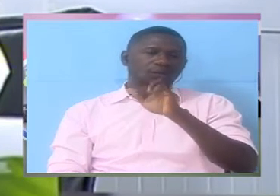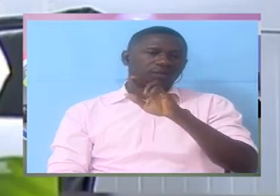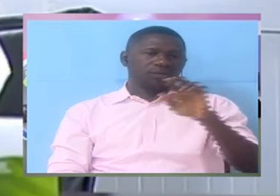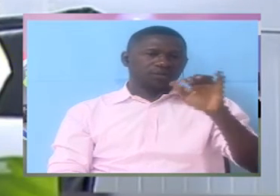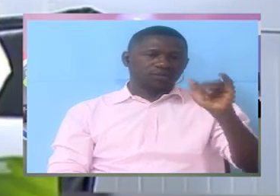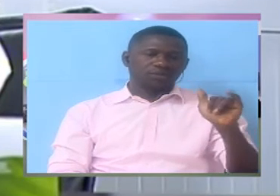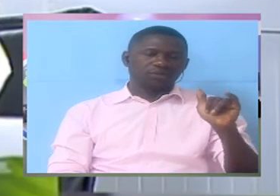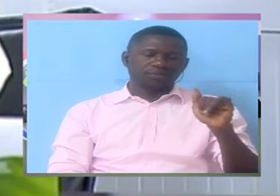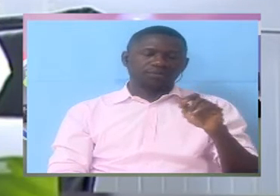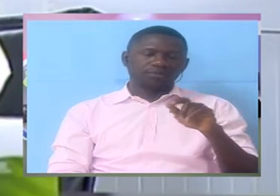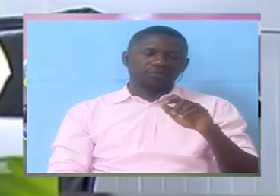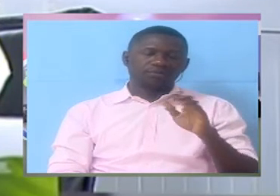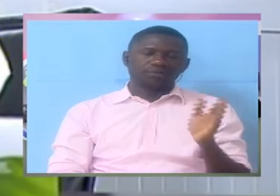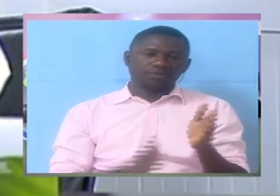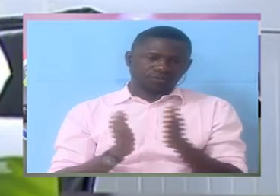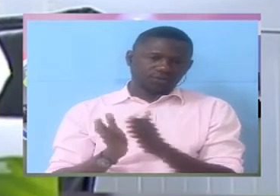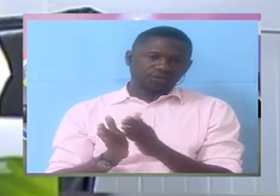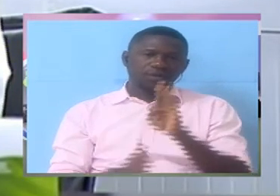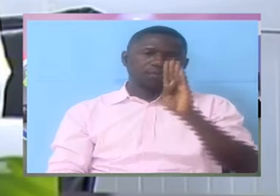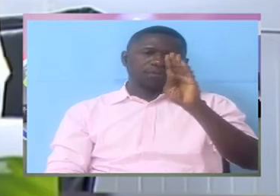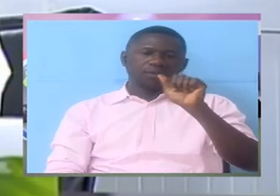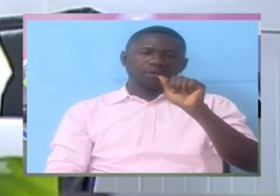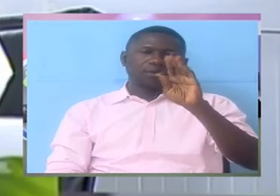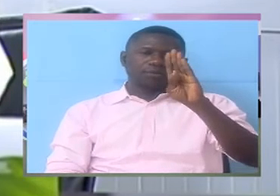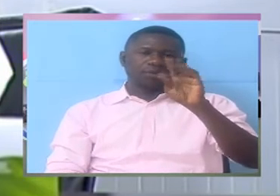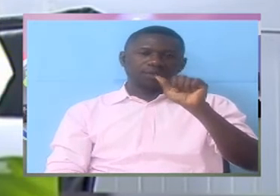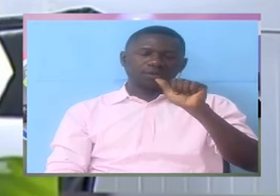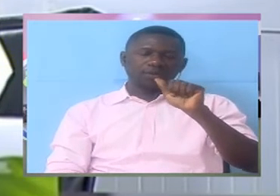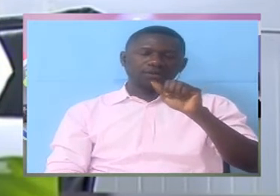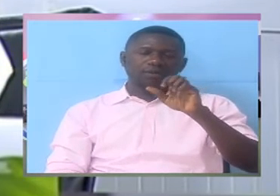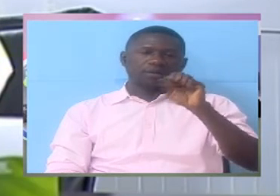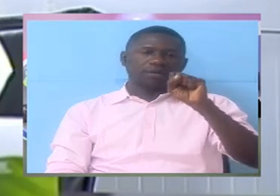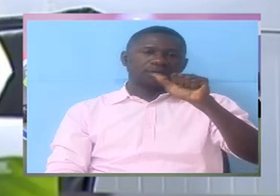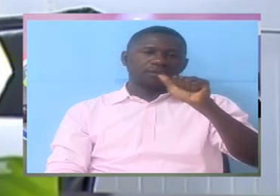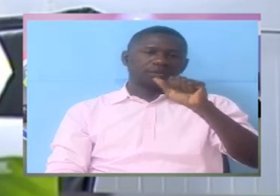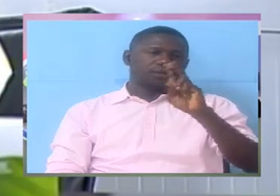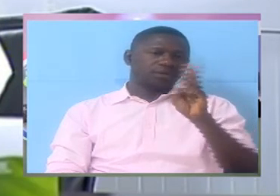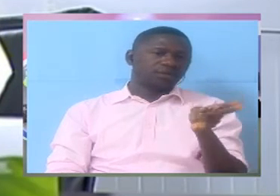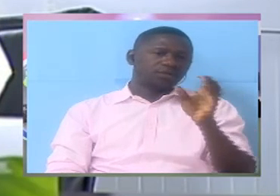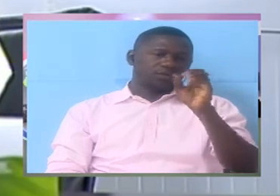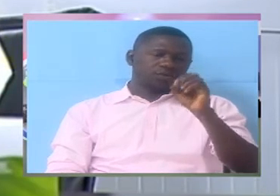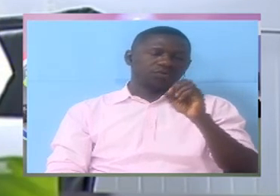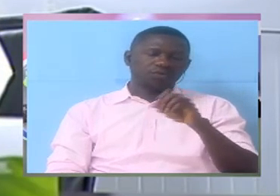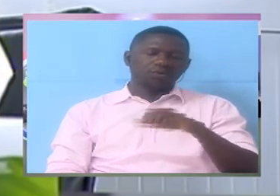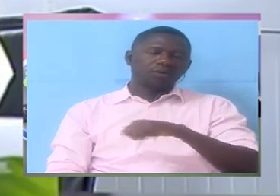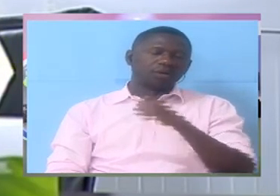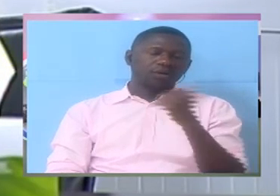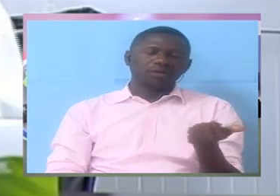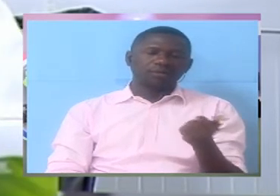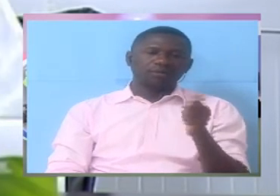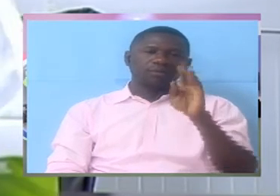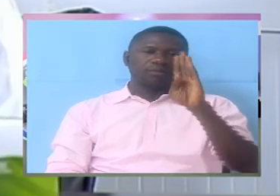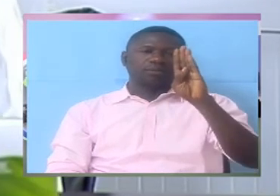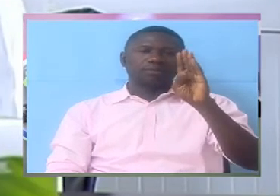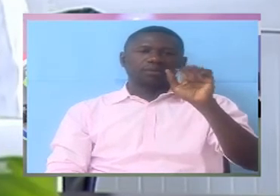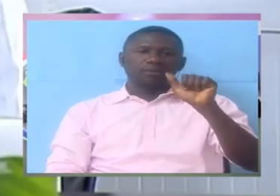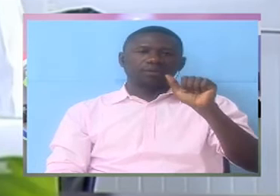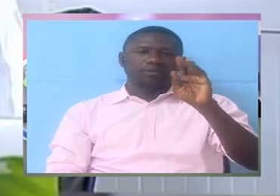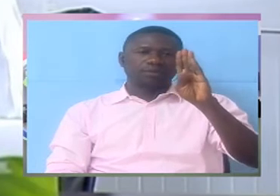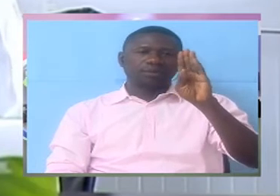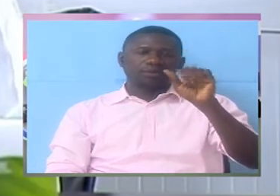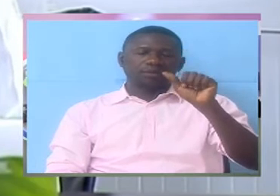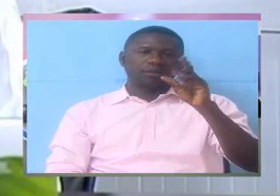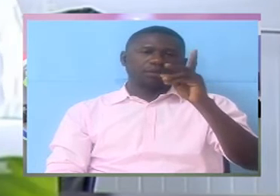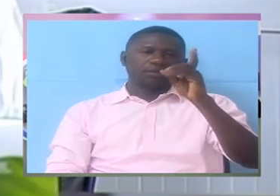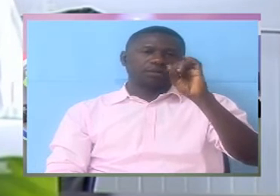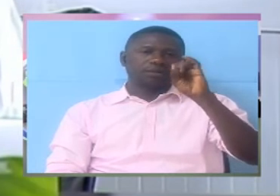Saho. Baba Saho. Mm-hmm. And Baba Dinding at the time. And Baba Dinding. Baba Dinding Nyadi. Baba Dinding Jobati. And